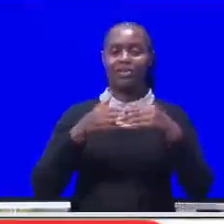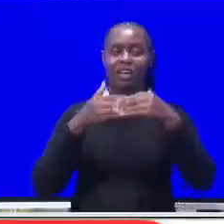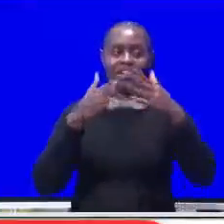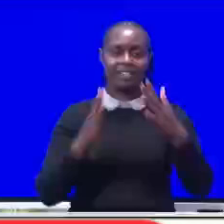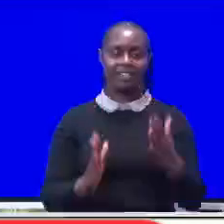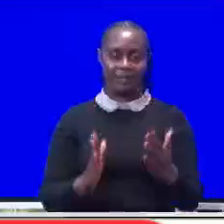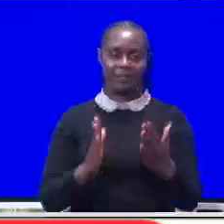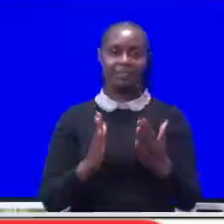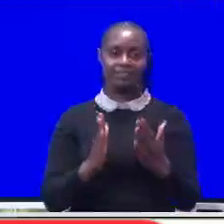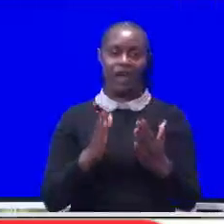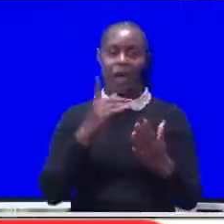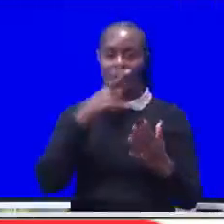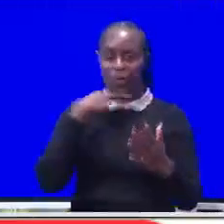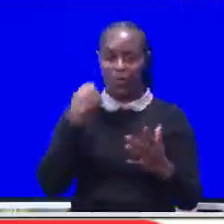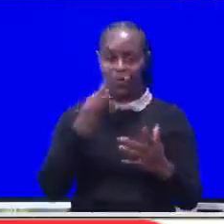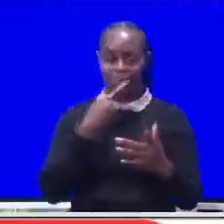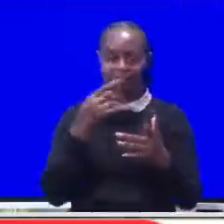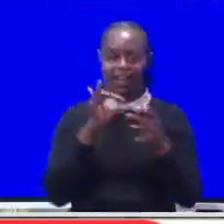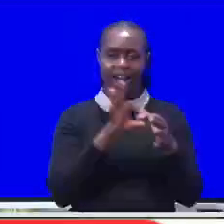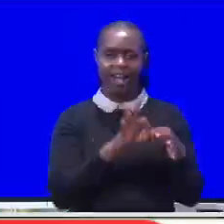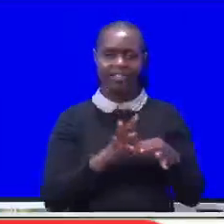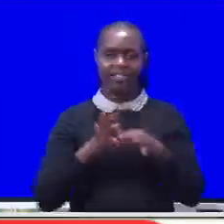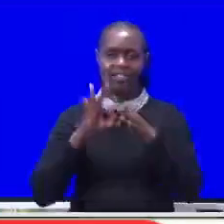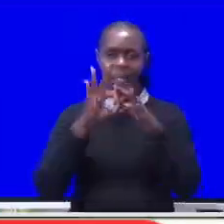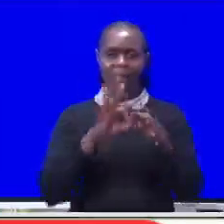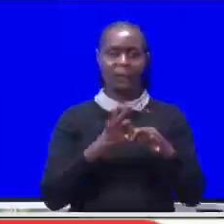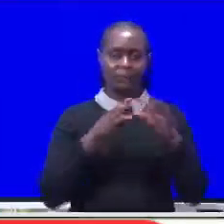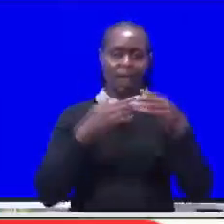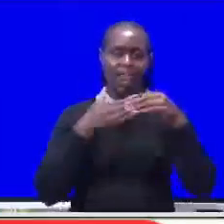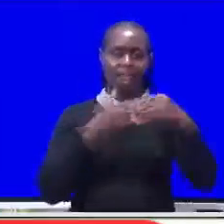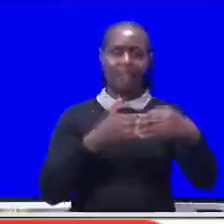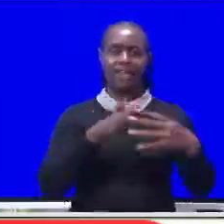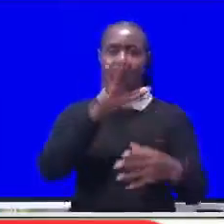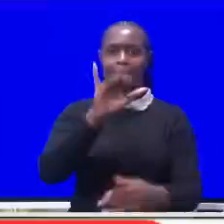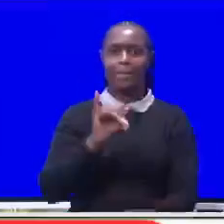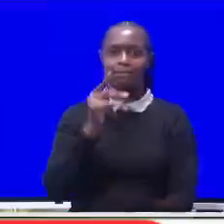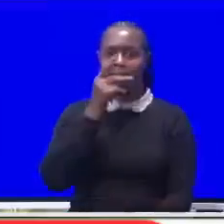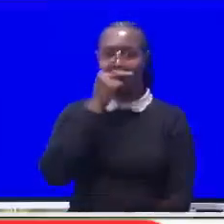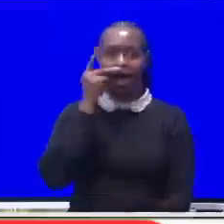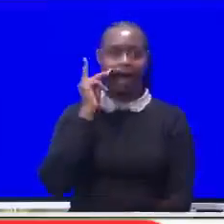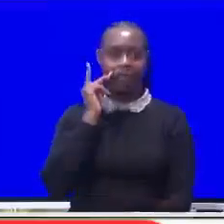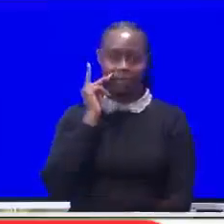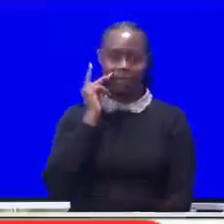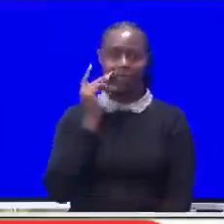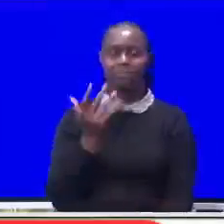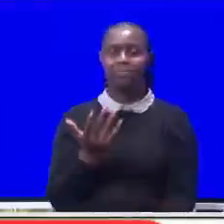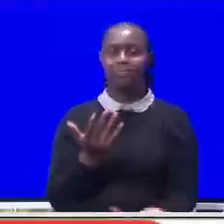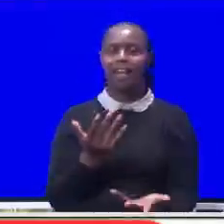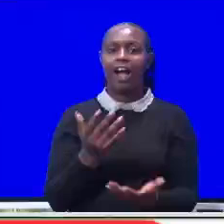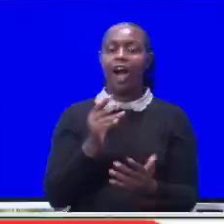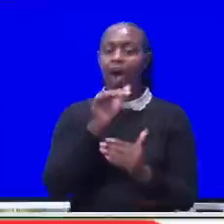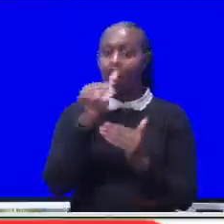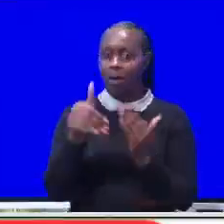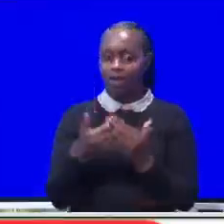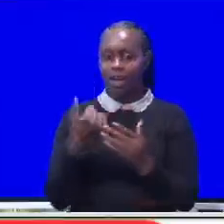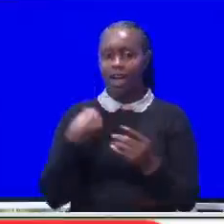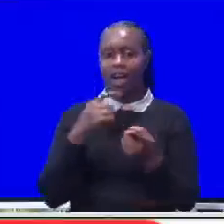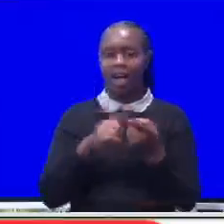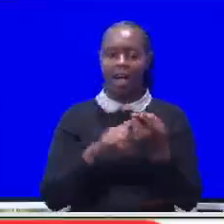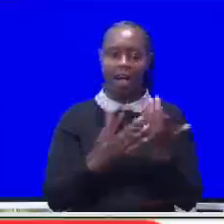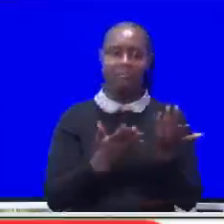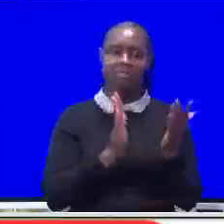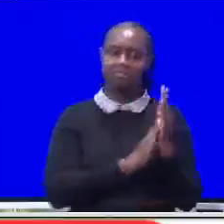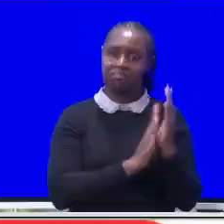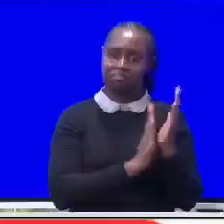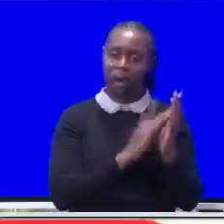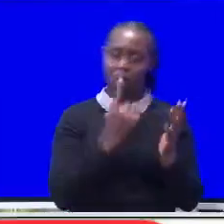allied to the Azimio la Umoja coalition, led by Wiper Party leader Kalonzo Musyoka, have commended the youthful